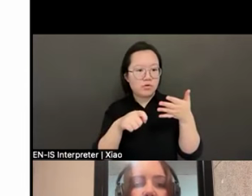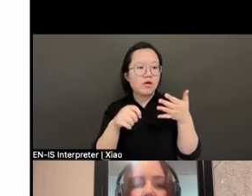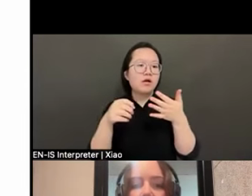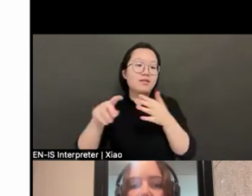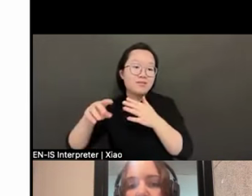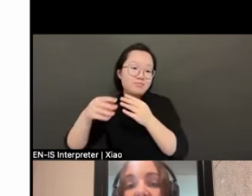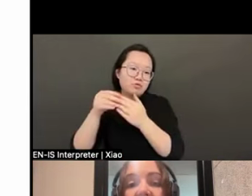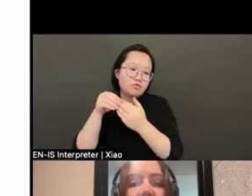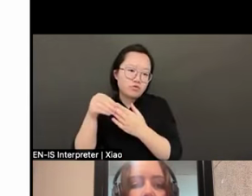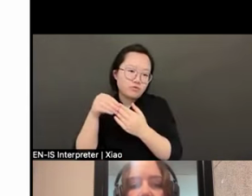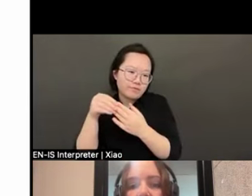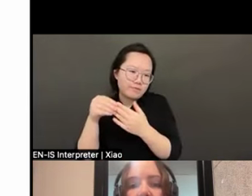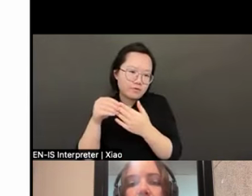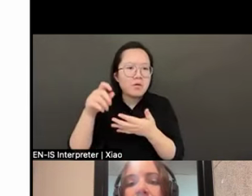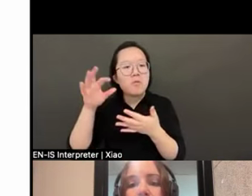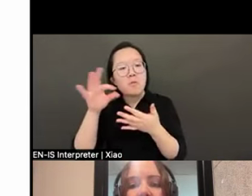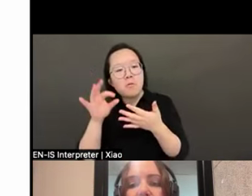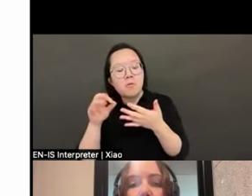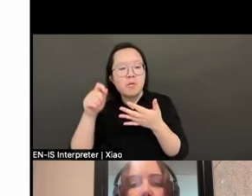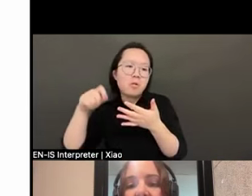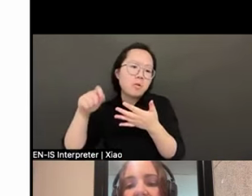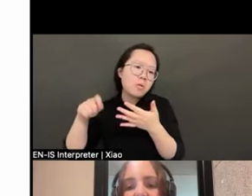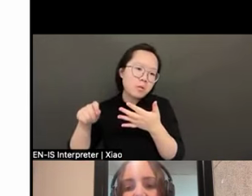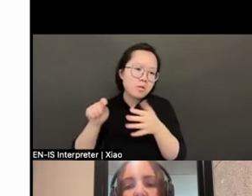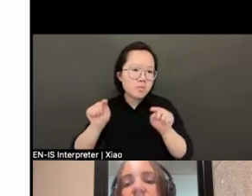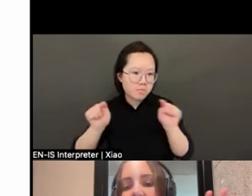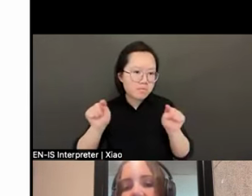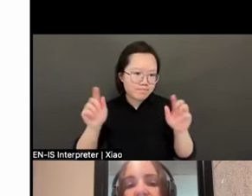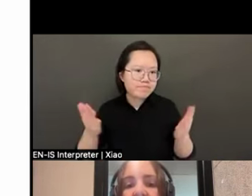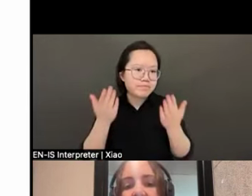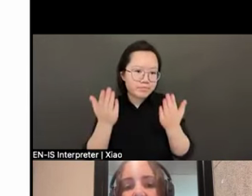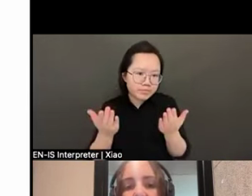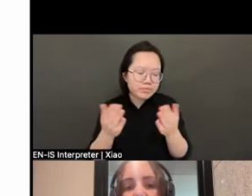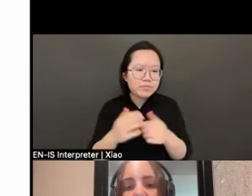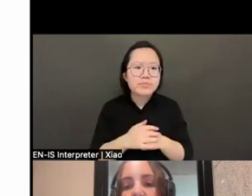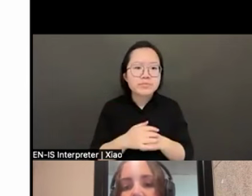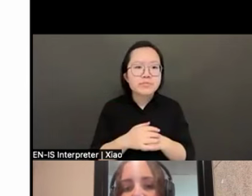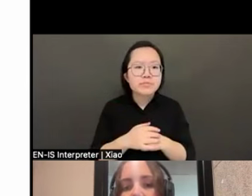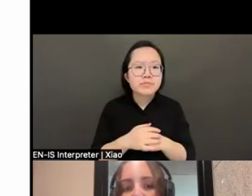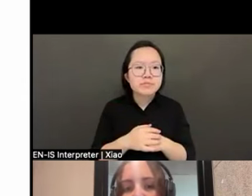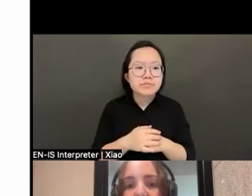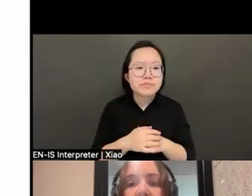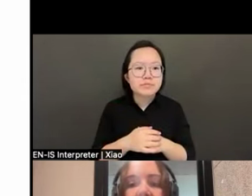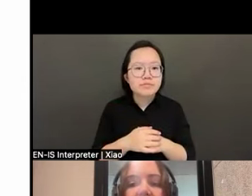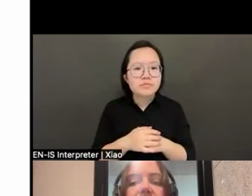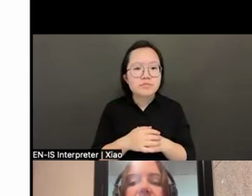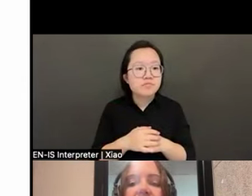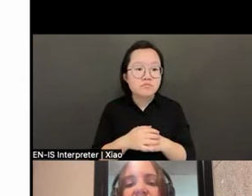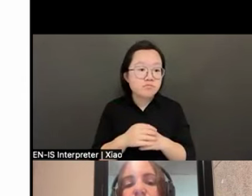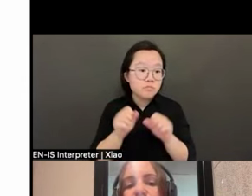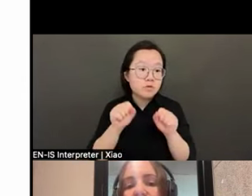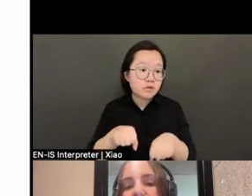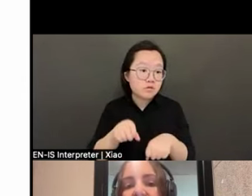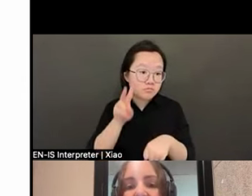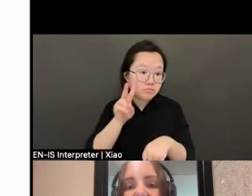we mentioned with being youth-led, with being formal, and so on. So everything is also available on the website. And